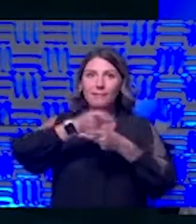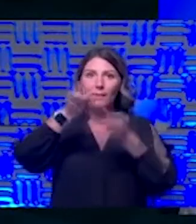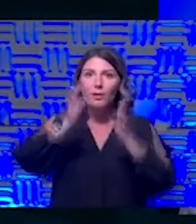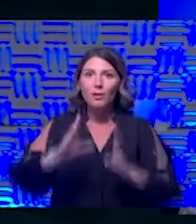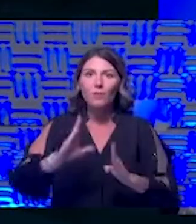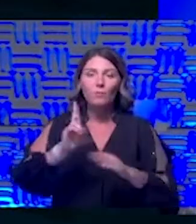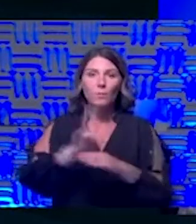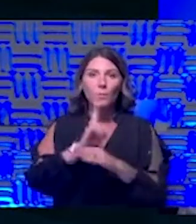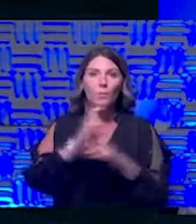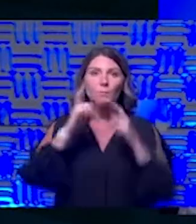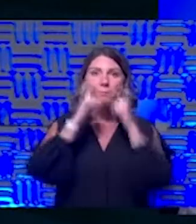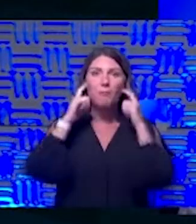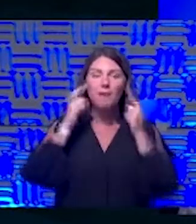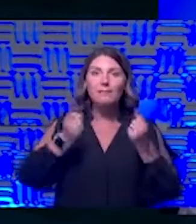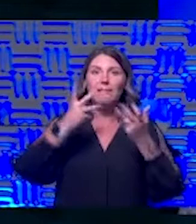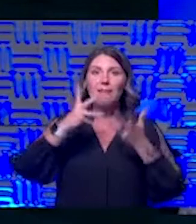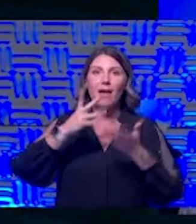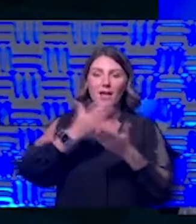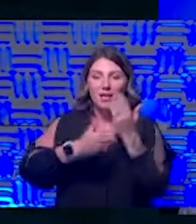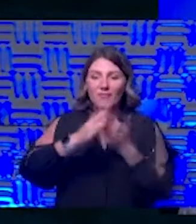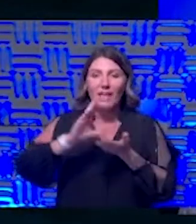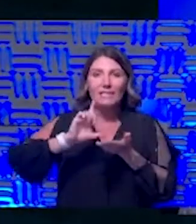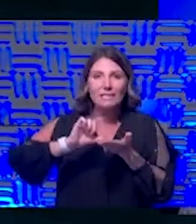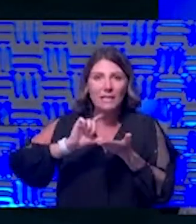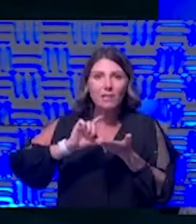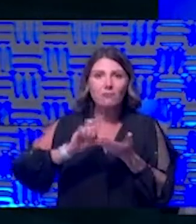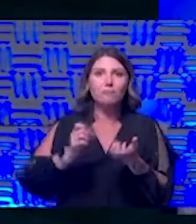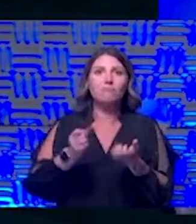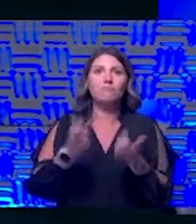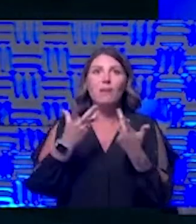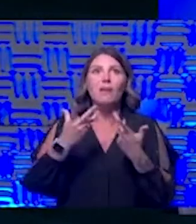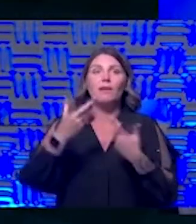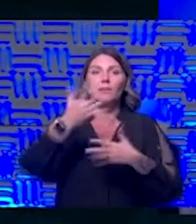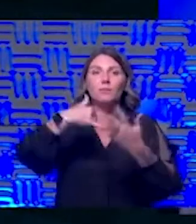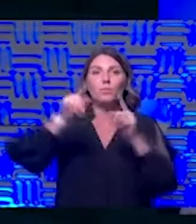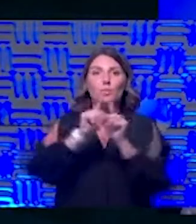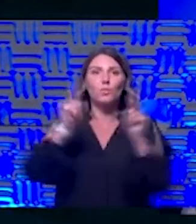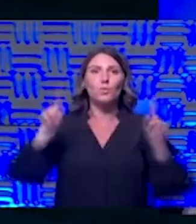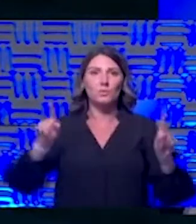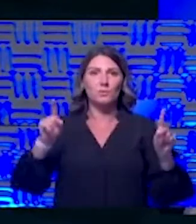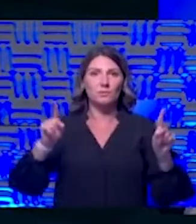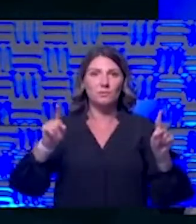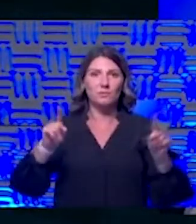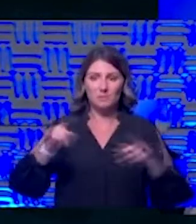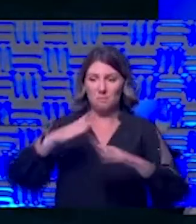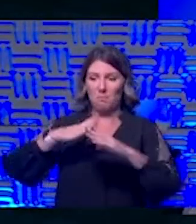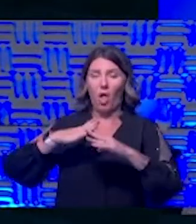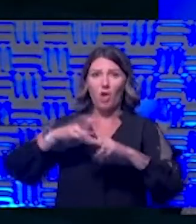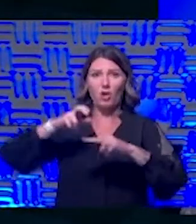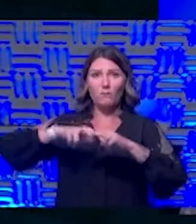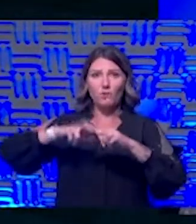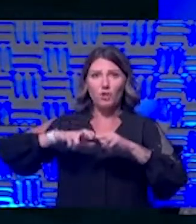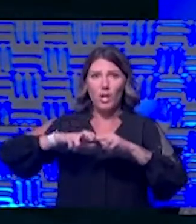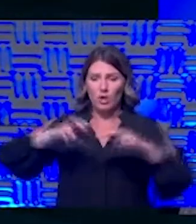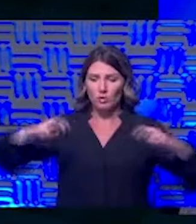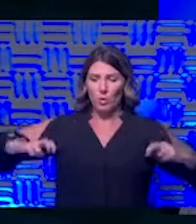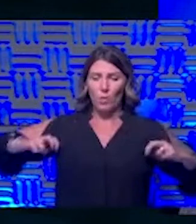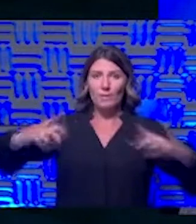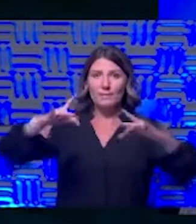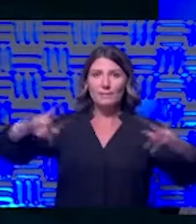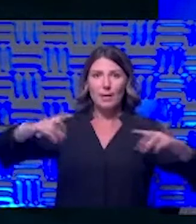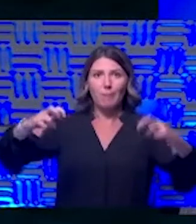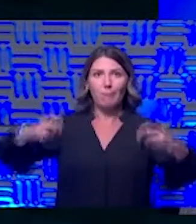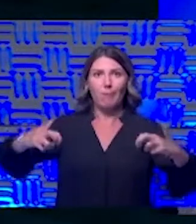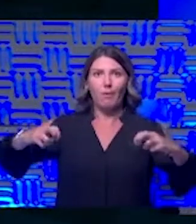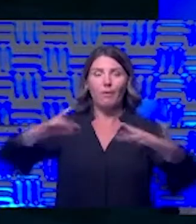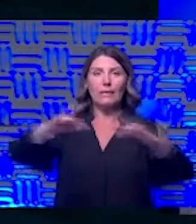hand sanitizer, lots of social distancing, trying to block off chairs, making sure that you move through in a manner in which you don't come through with a lot of